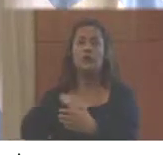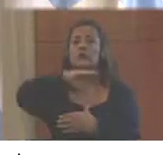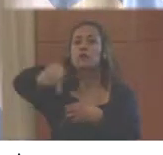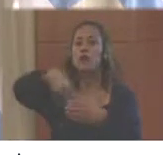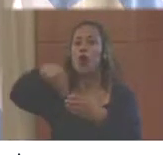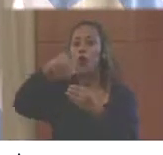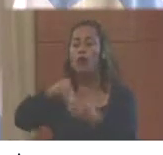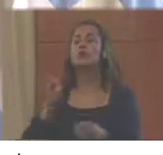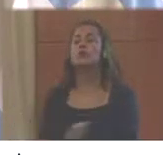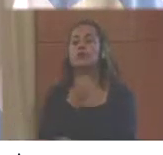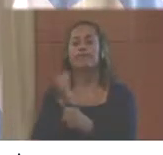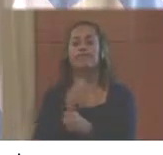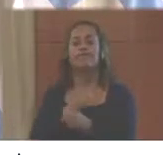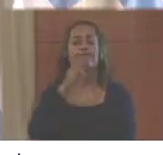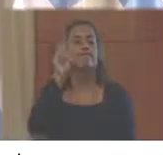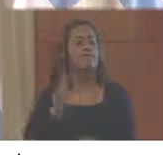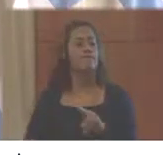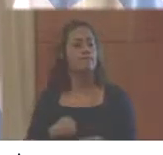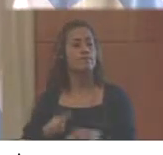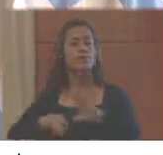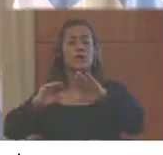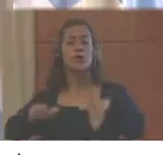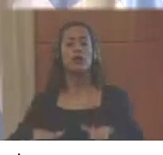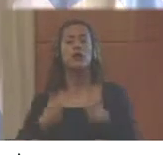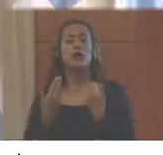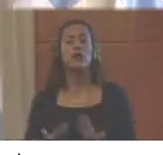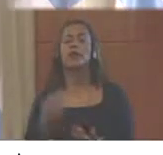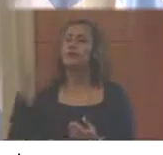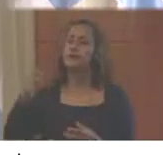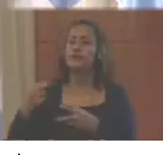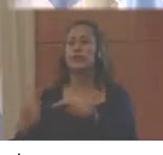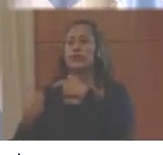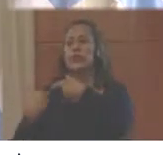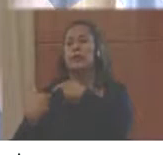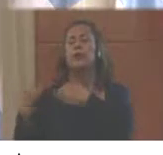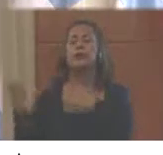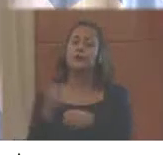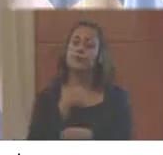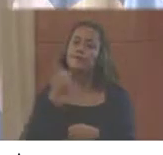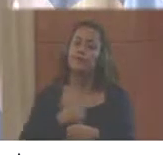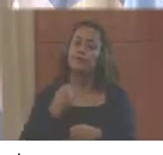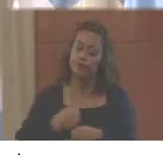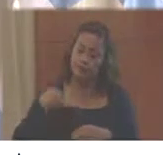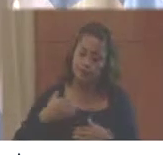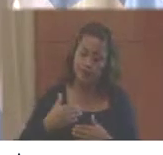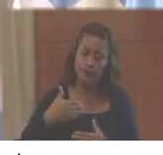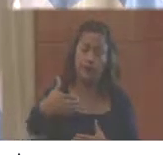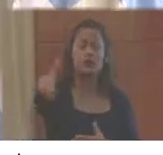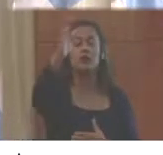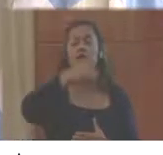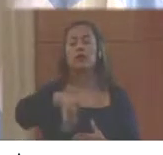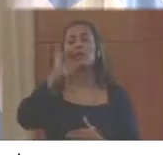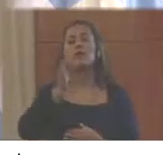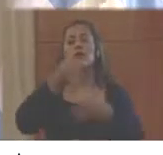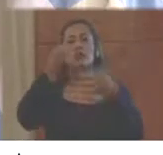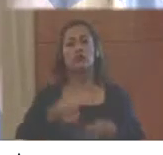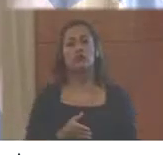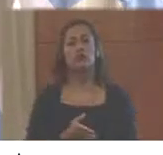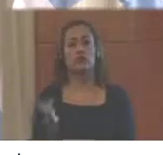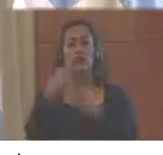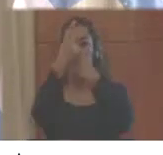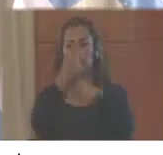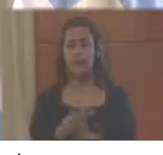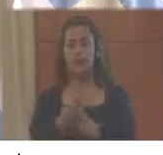private sector and society at large, in constructing true social responsibility and